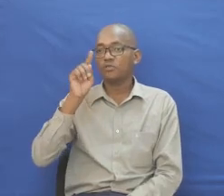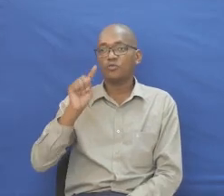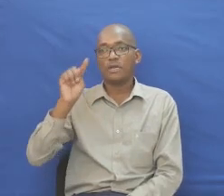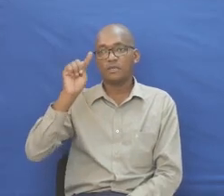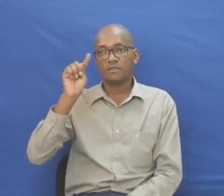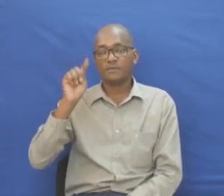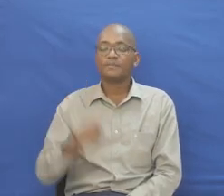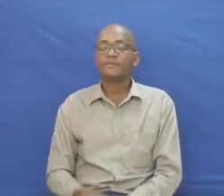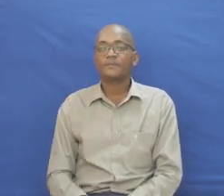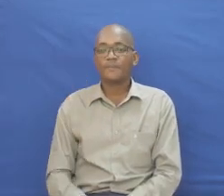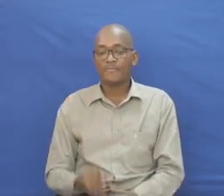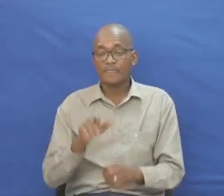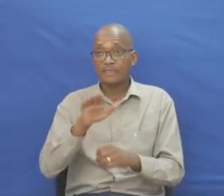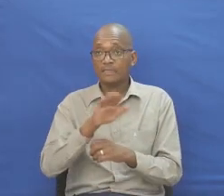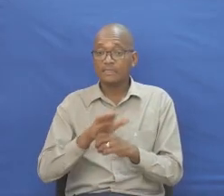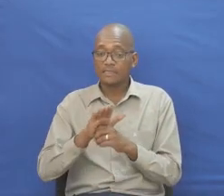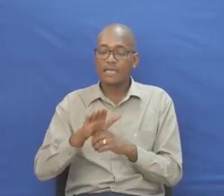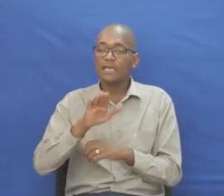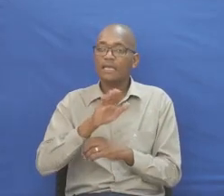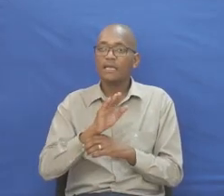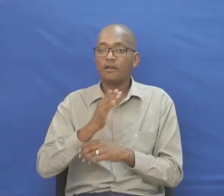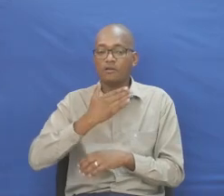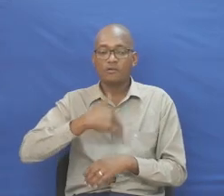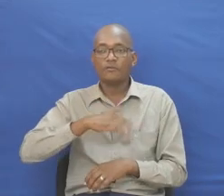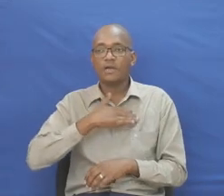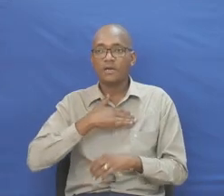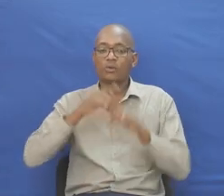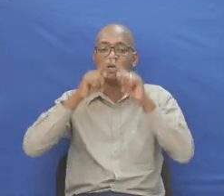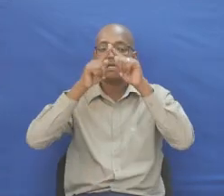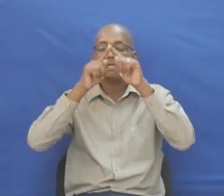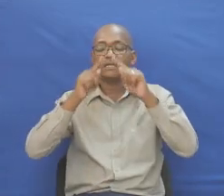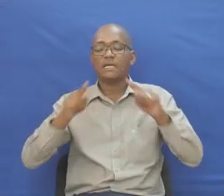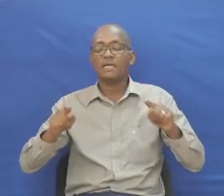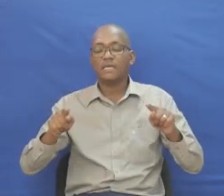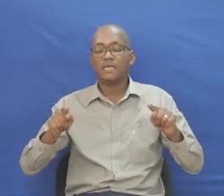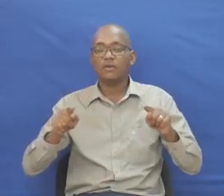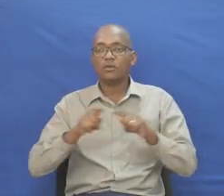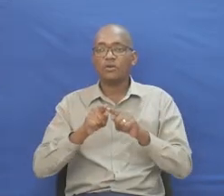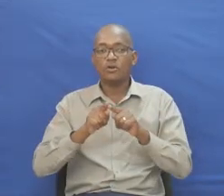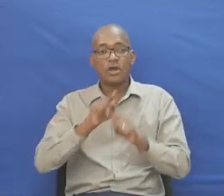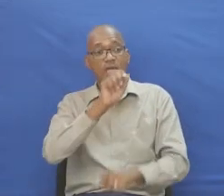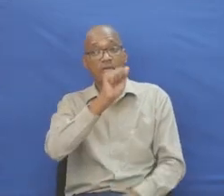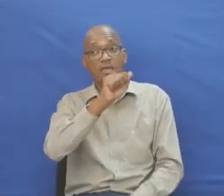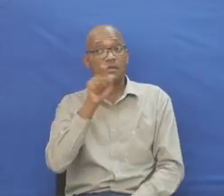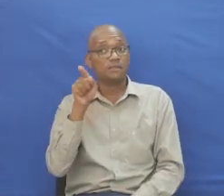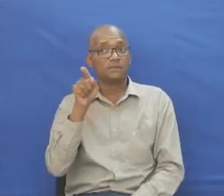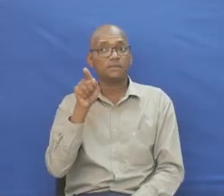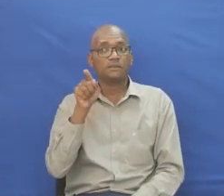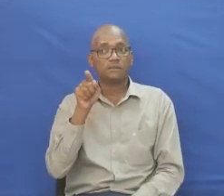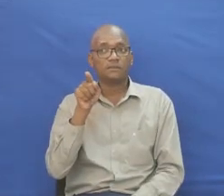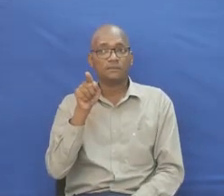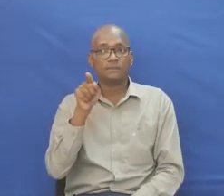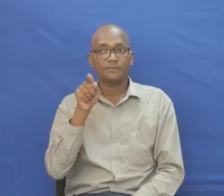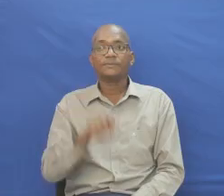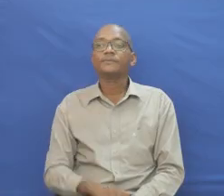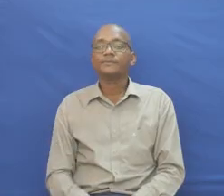centimeter squared. So this is the area of our triangle in part A.